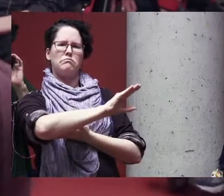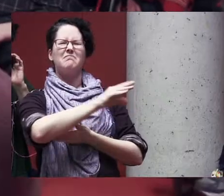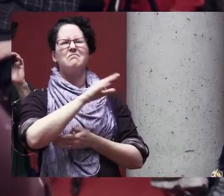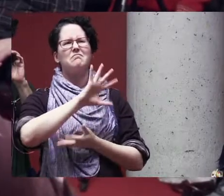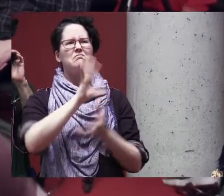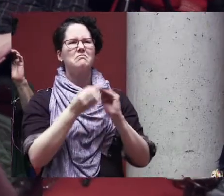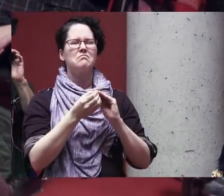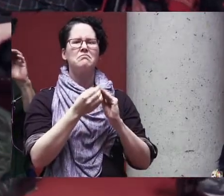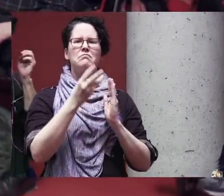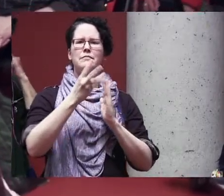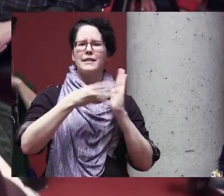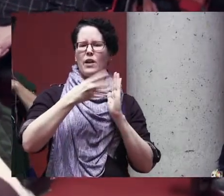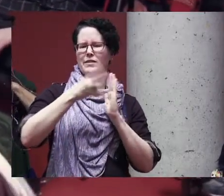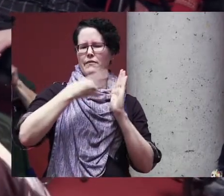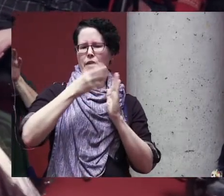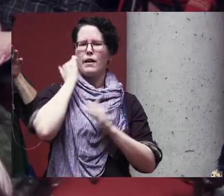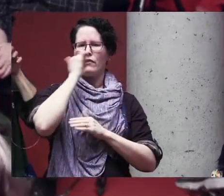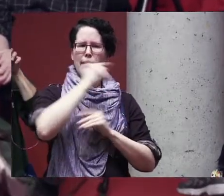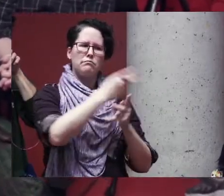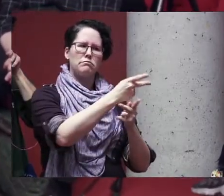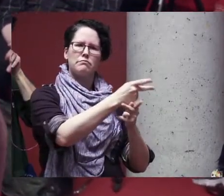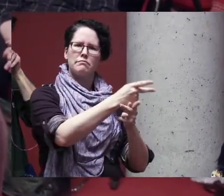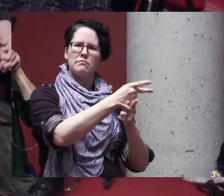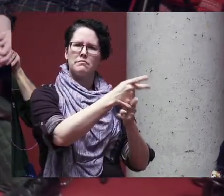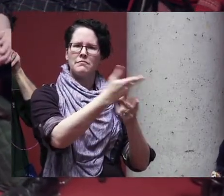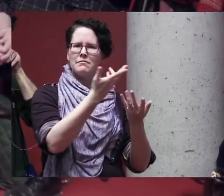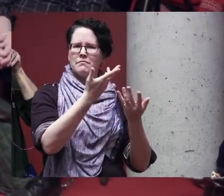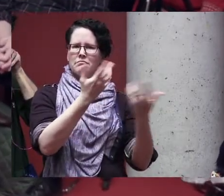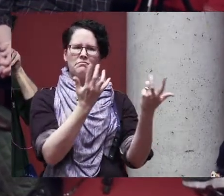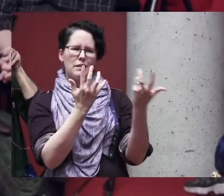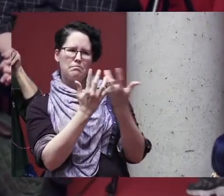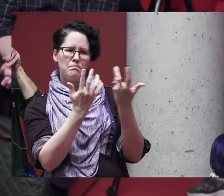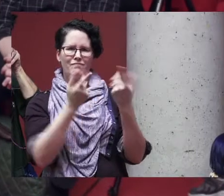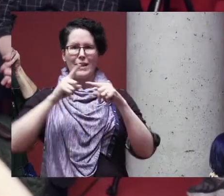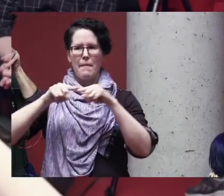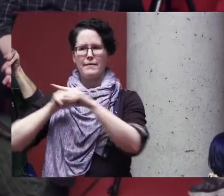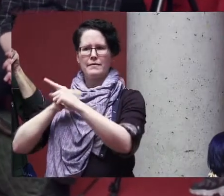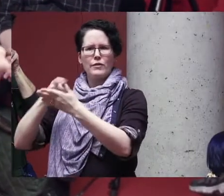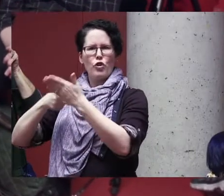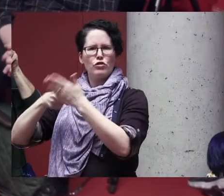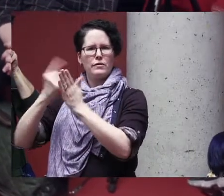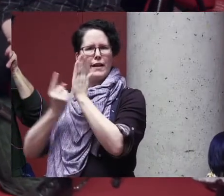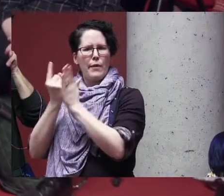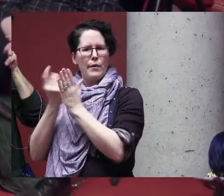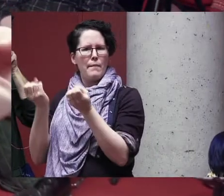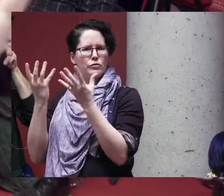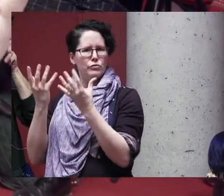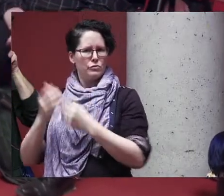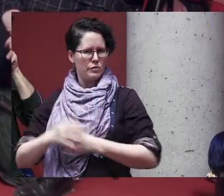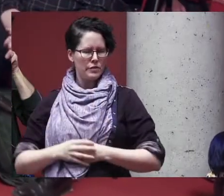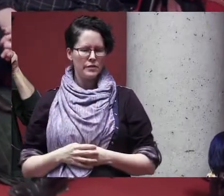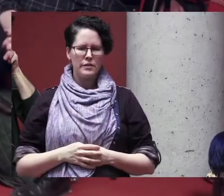of attendant care per day, depending on what the attendant charges per hour. What is an individual